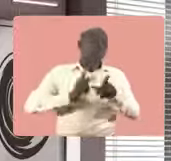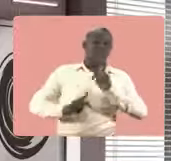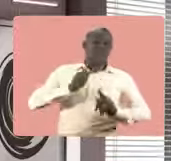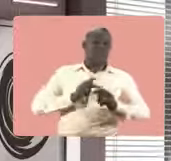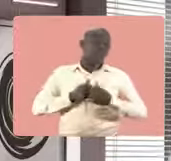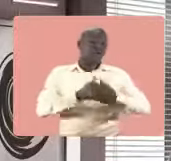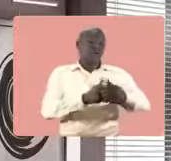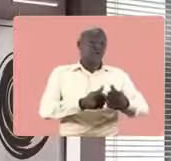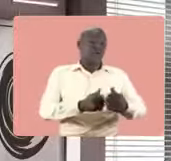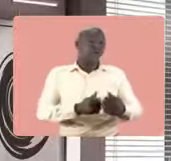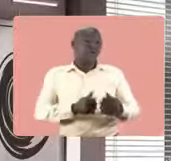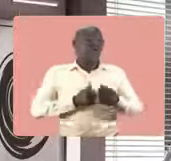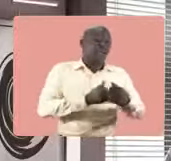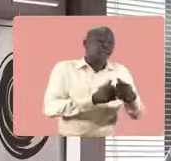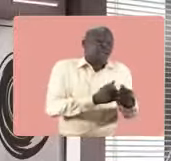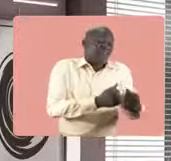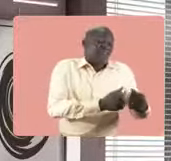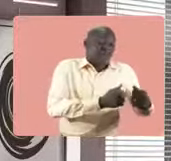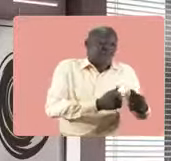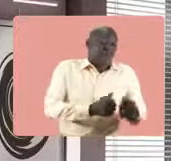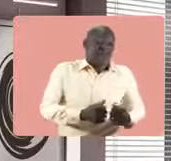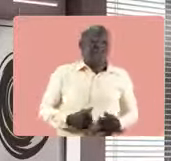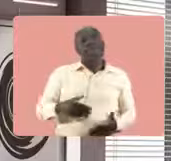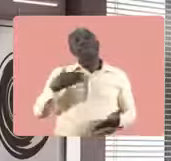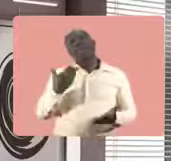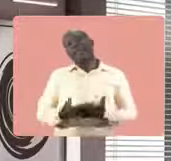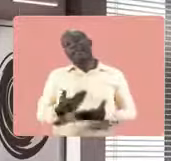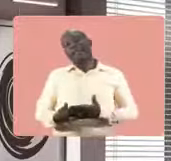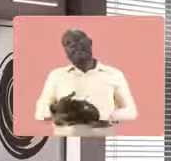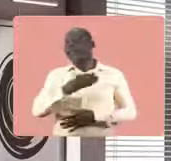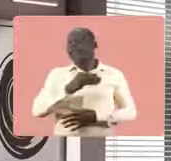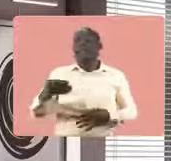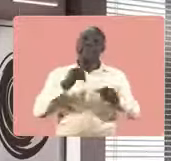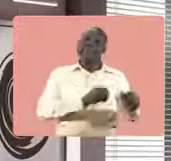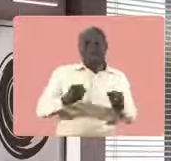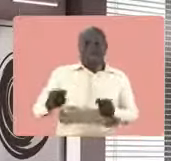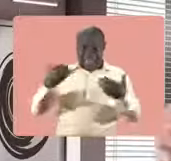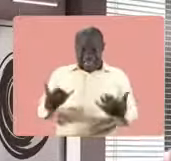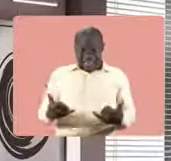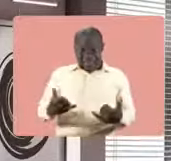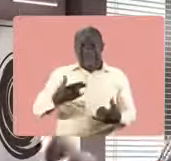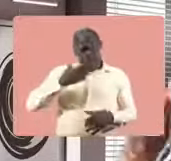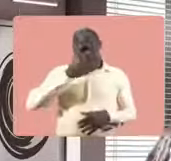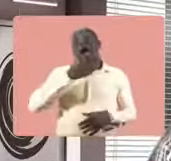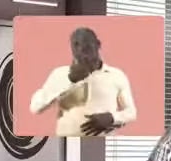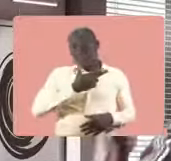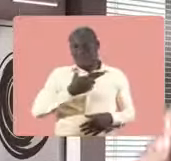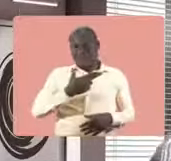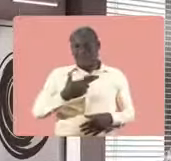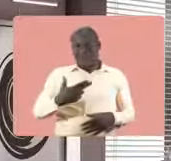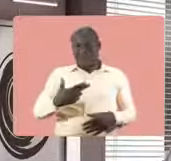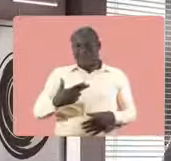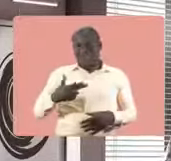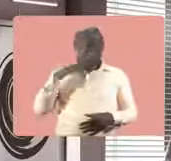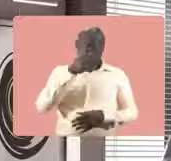money and power sir obi benya sika afri aban ne ho ene asofo ompo wamso mre bo mpa ye ma aban